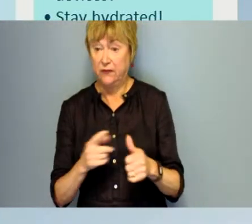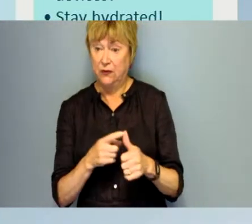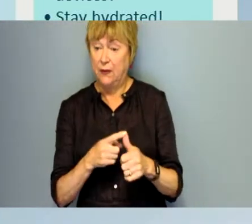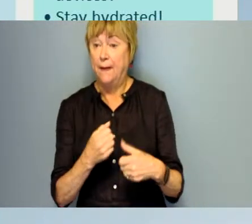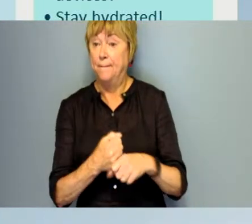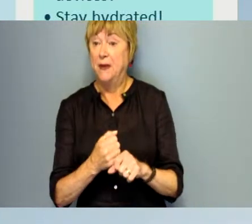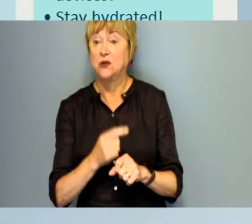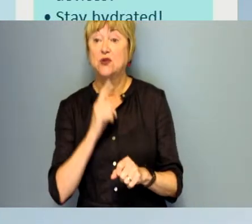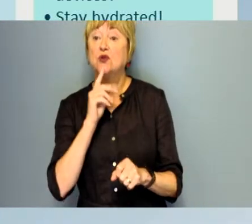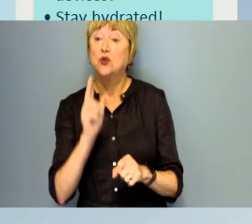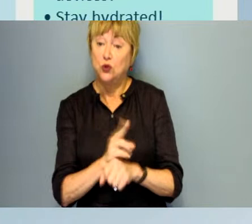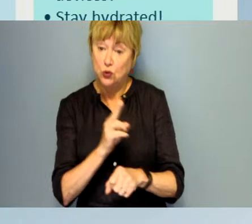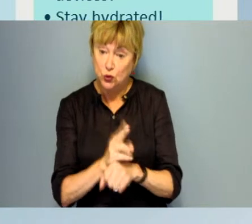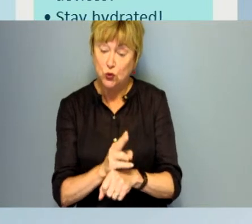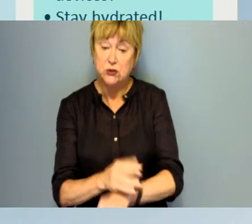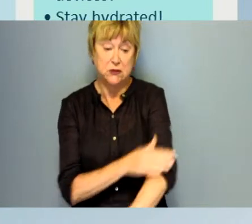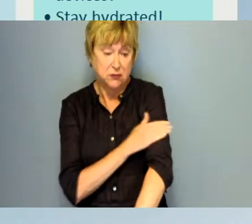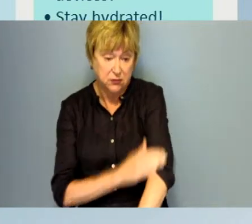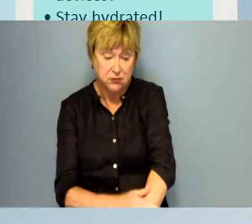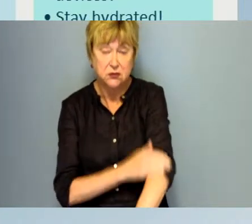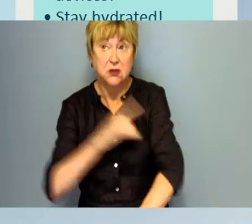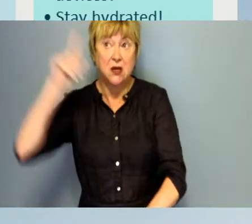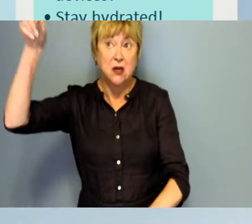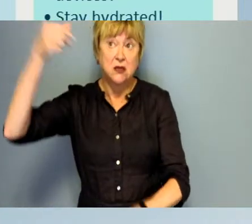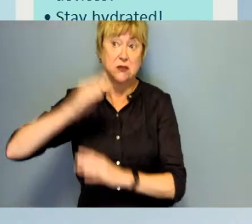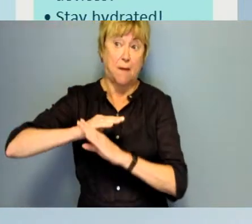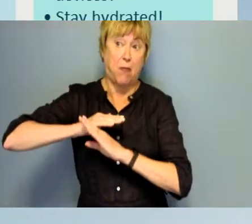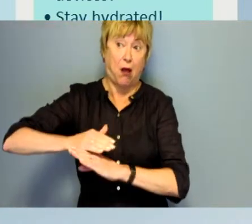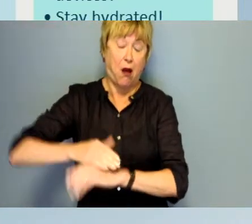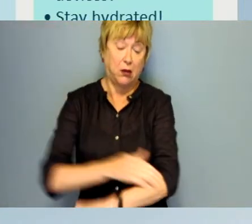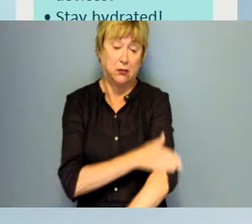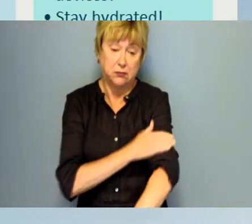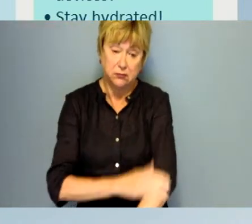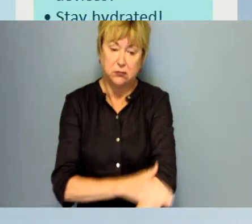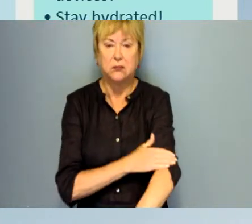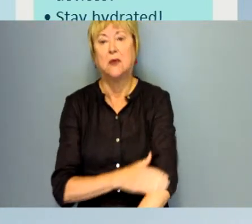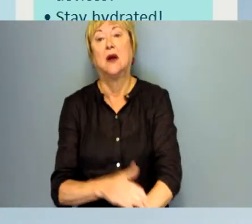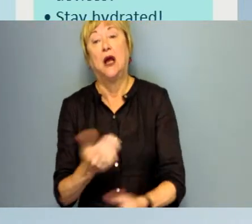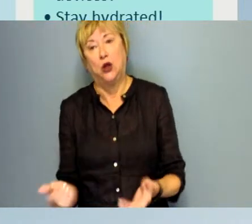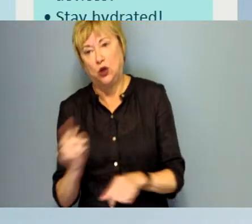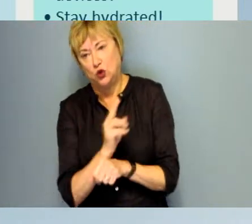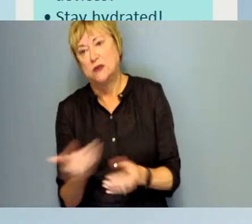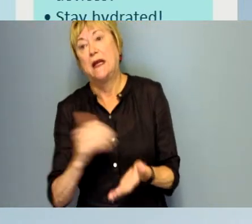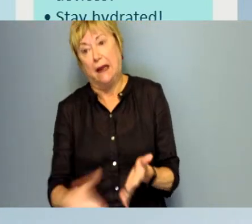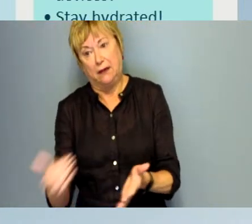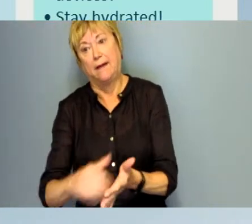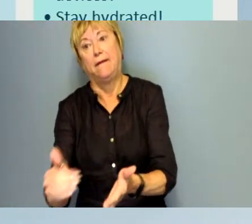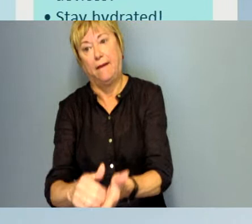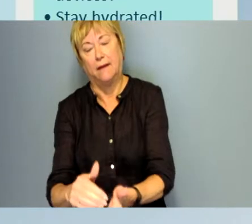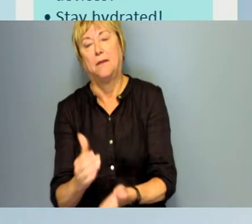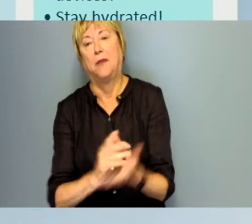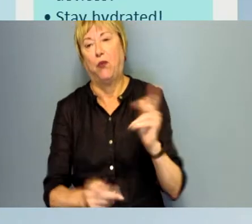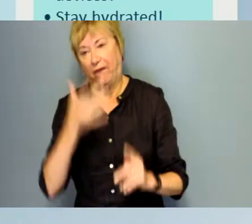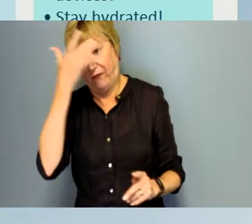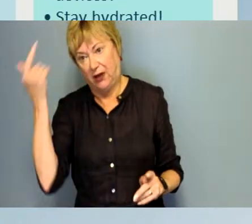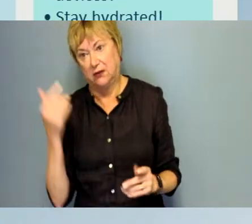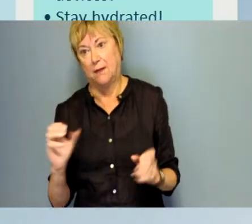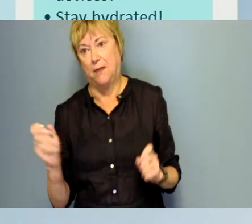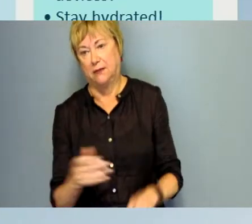wear sunblock. Make sure you reapply that sunblock. That's something people usually forget. Drink tons of water and stay